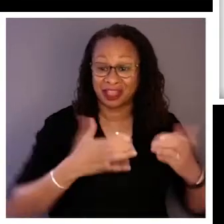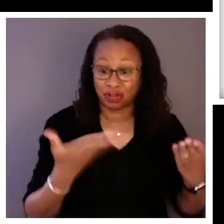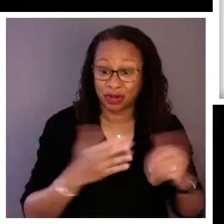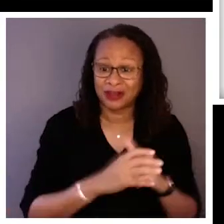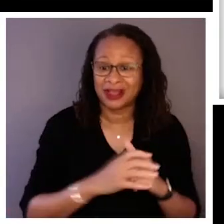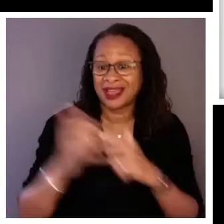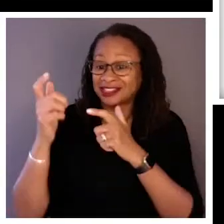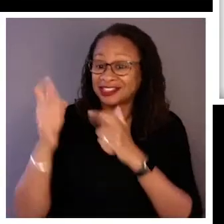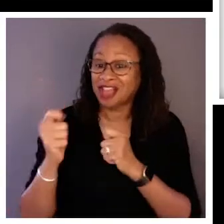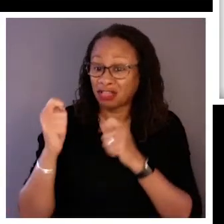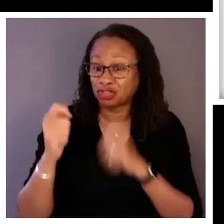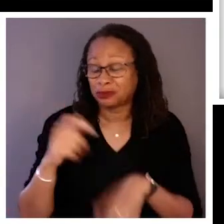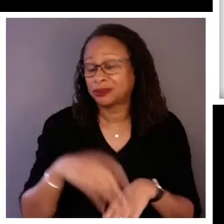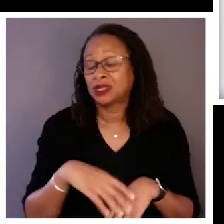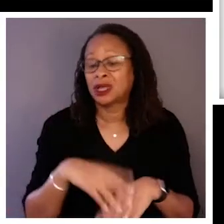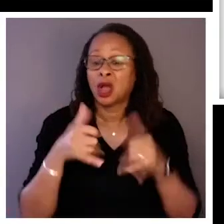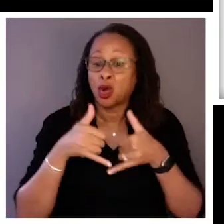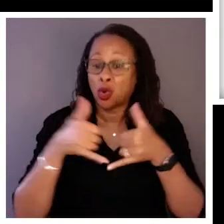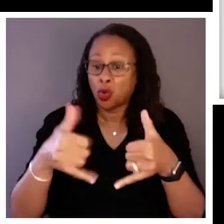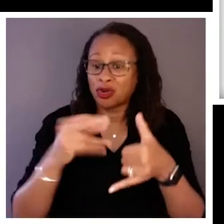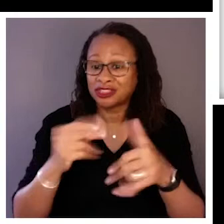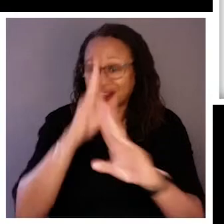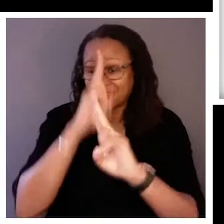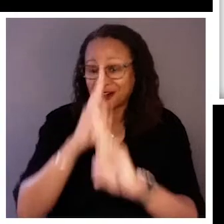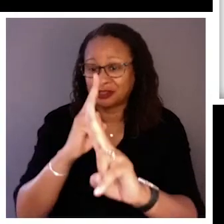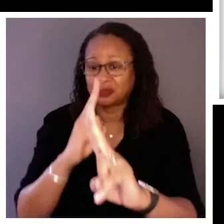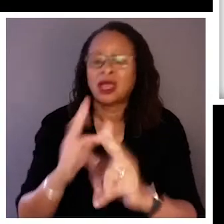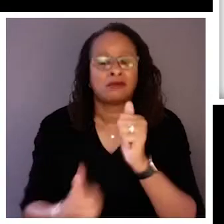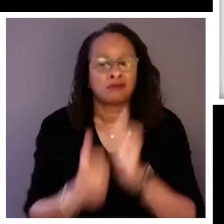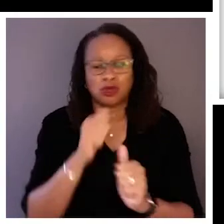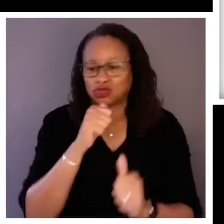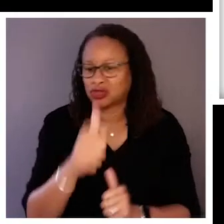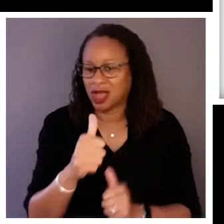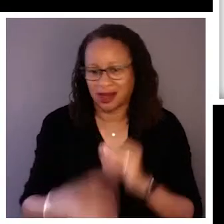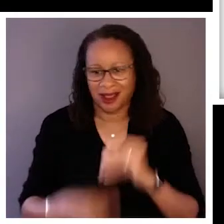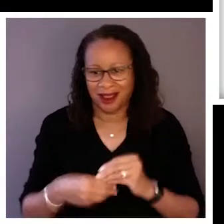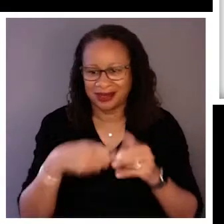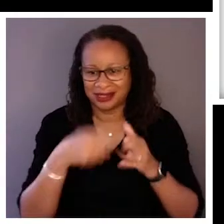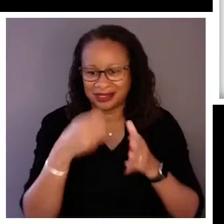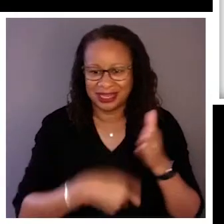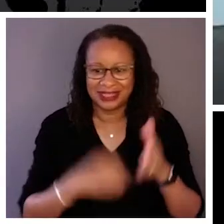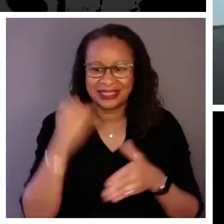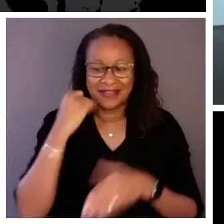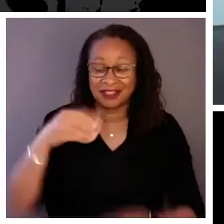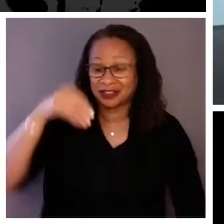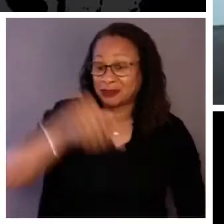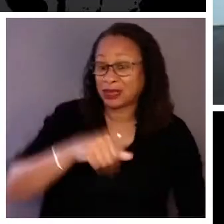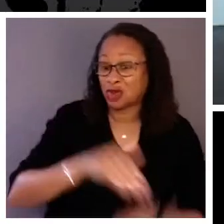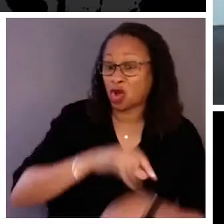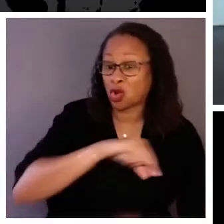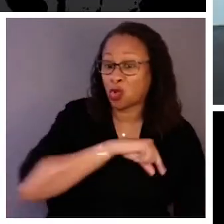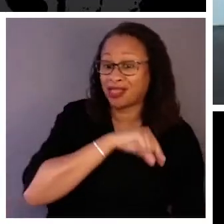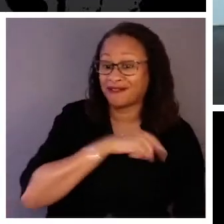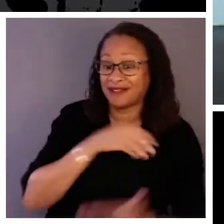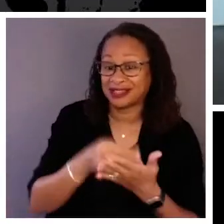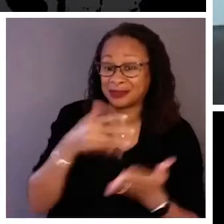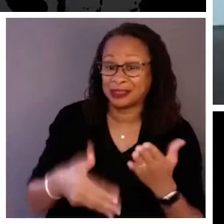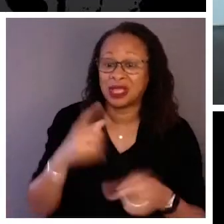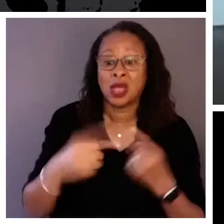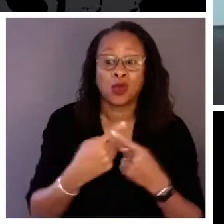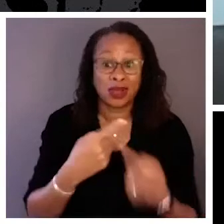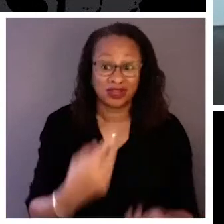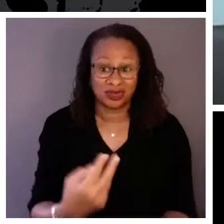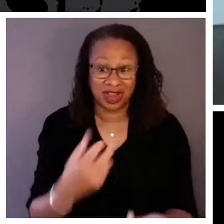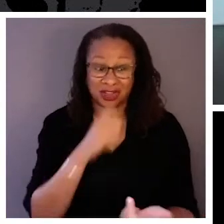and honoraria. Most of these aren't taxable if they're spent on the qualifying expenses, but when in doubt, check with your